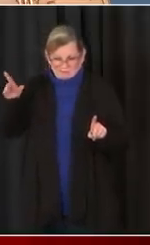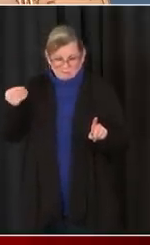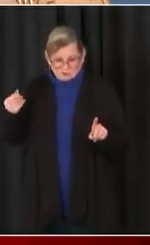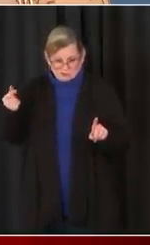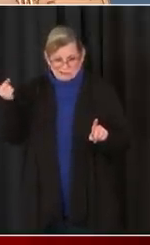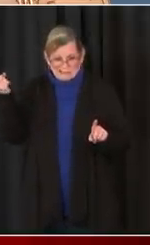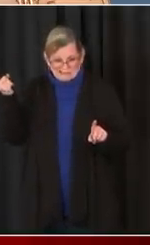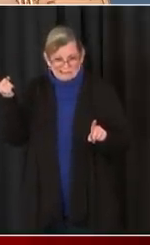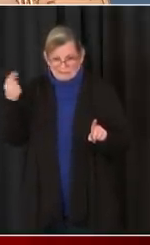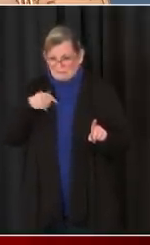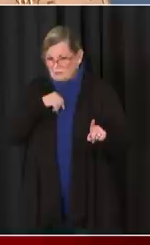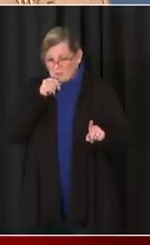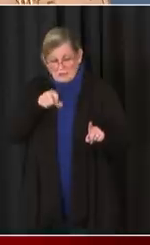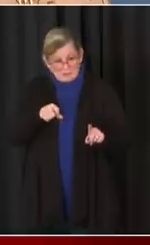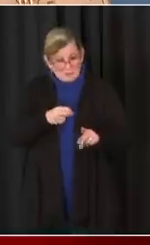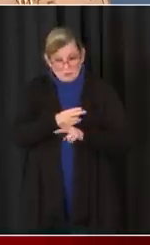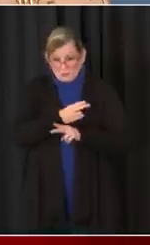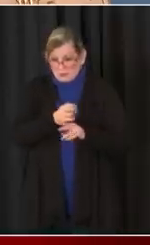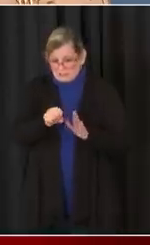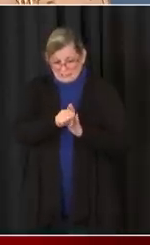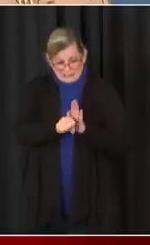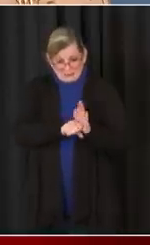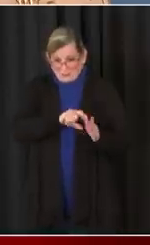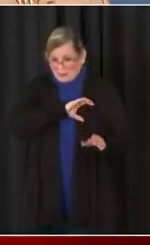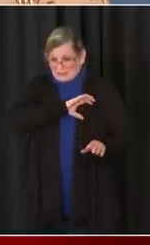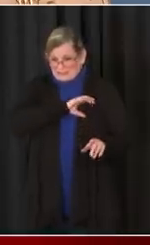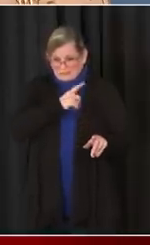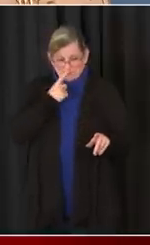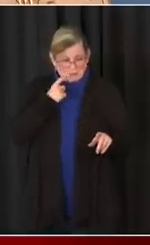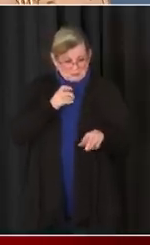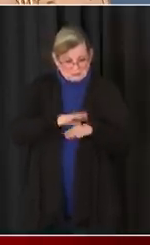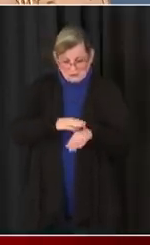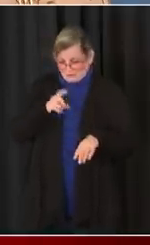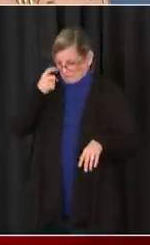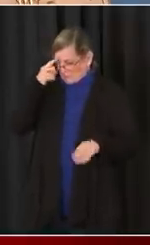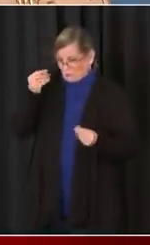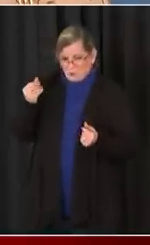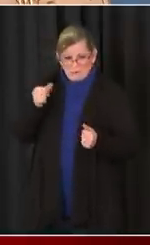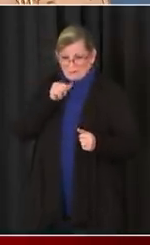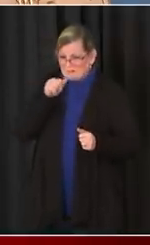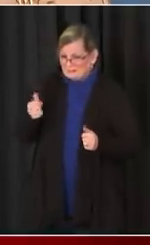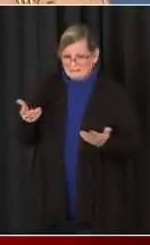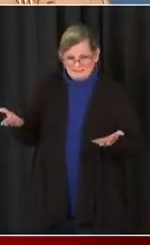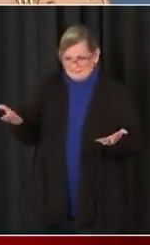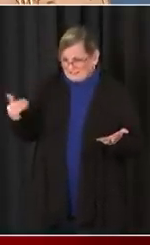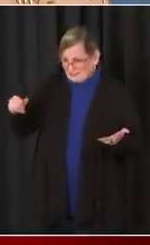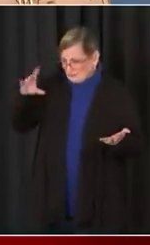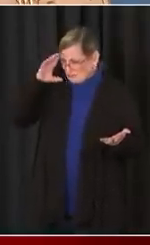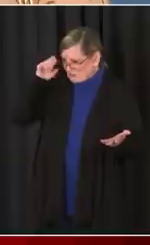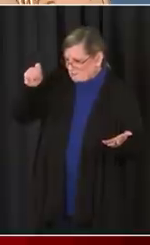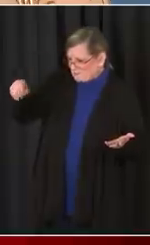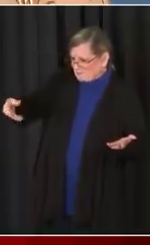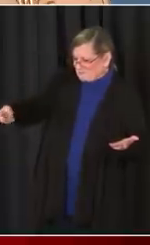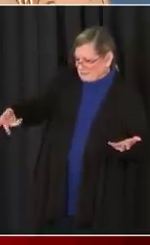our state police on the grounds of the Capitol. That wouldn't be different either.